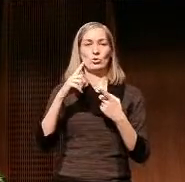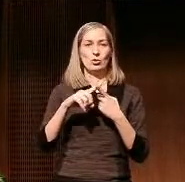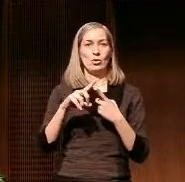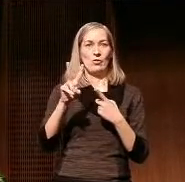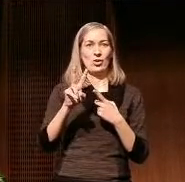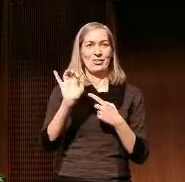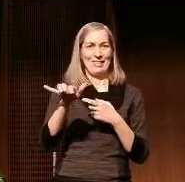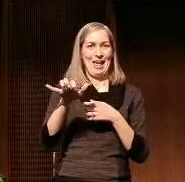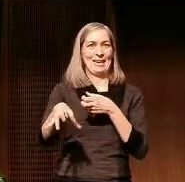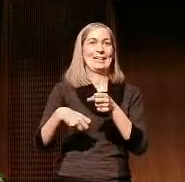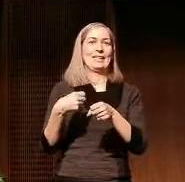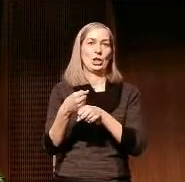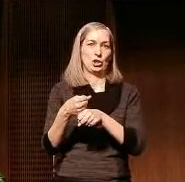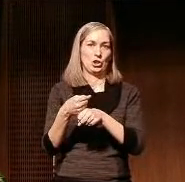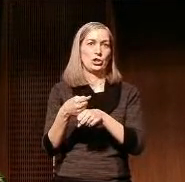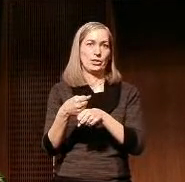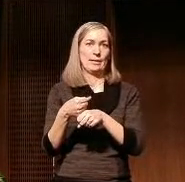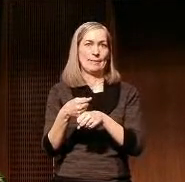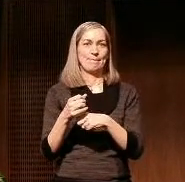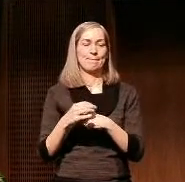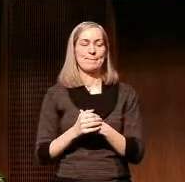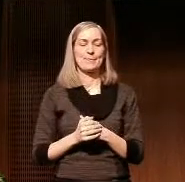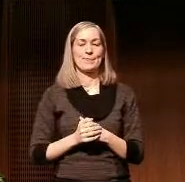back in that year.